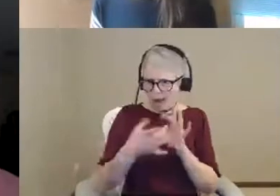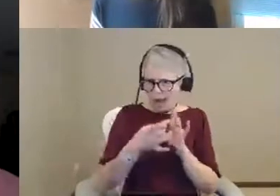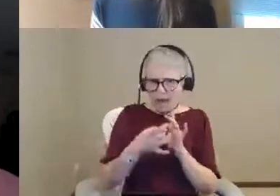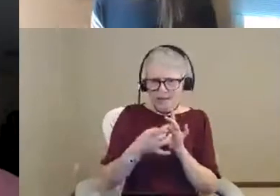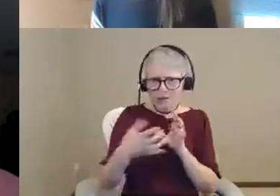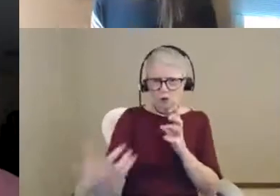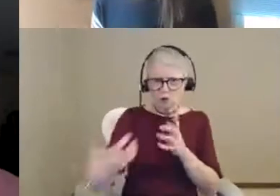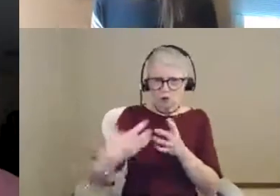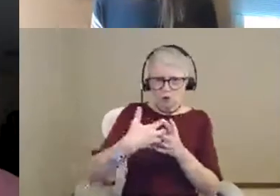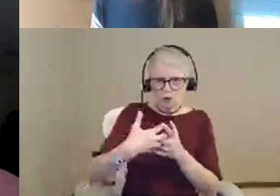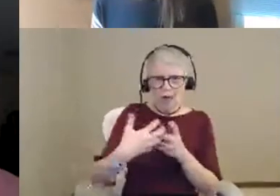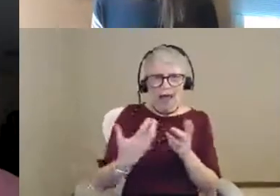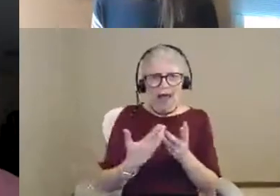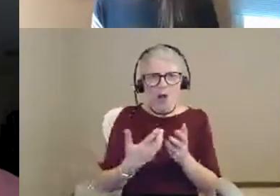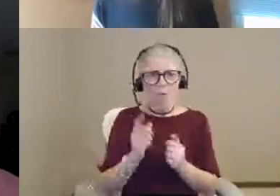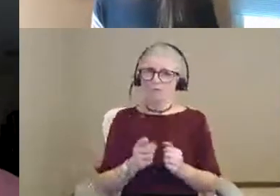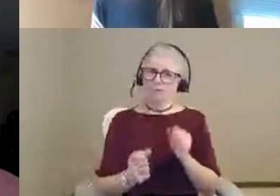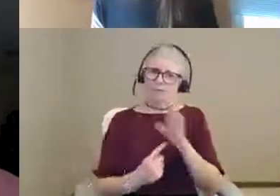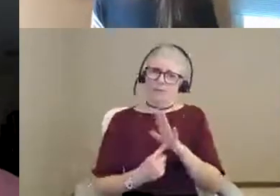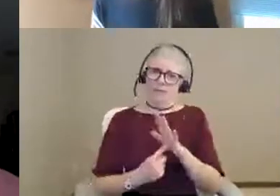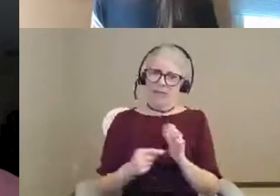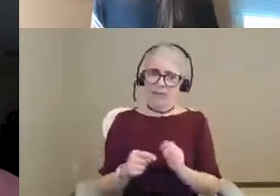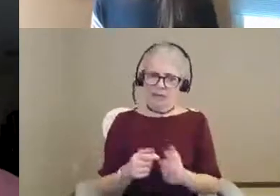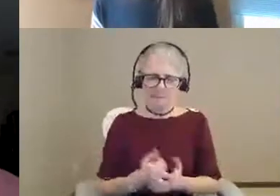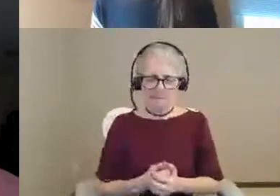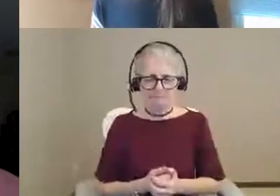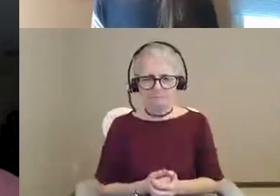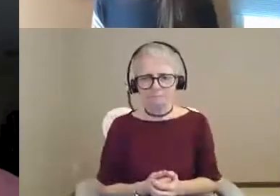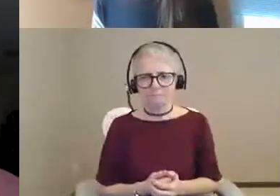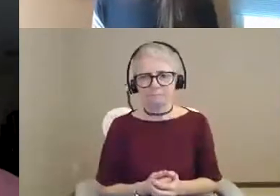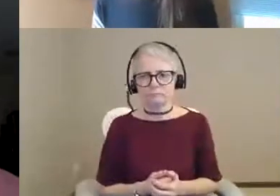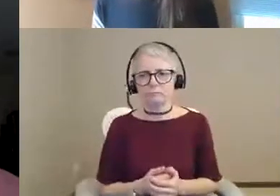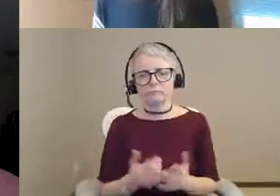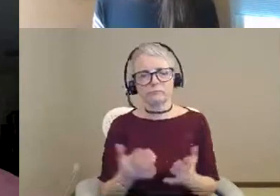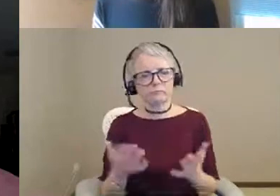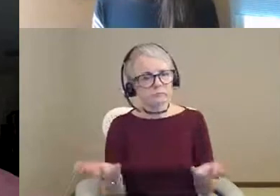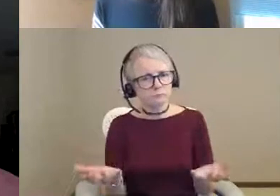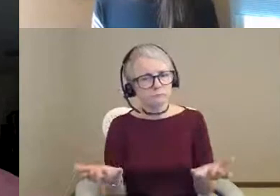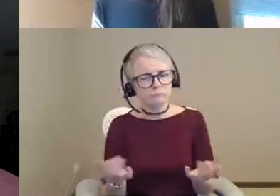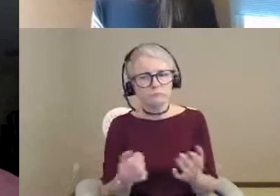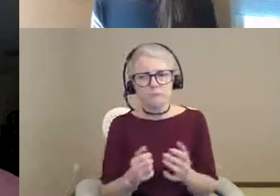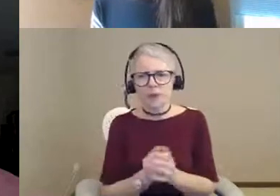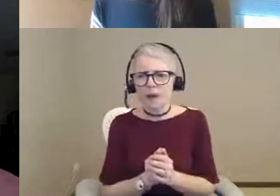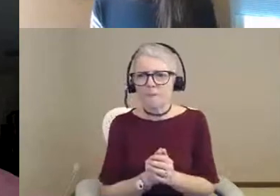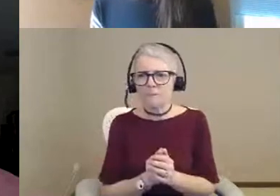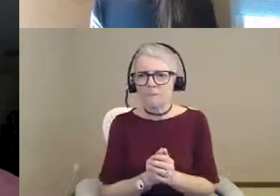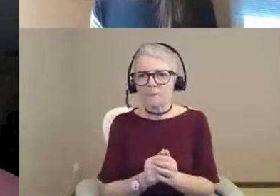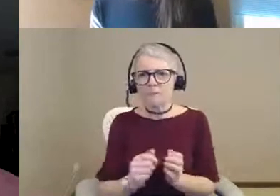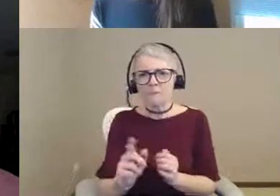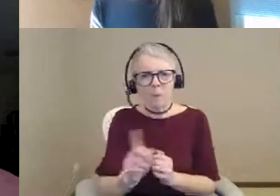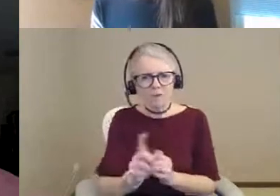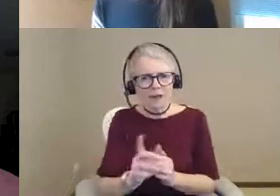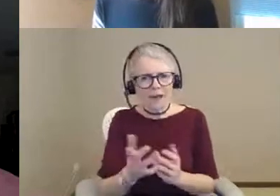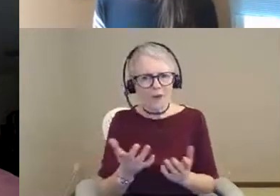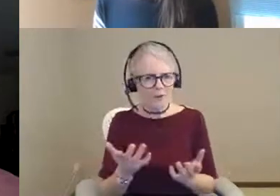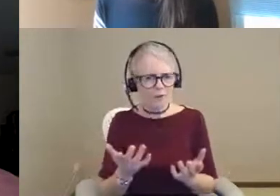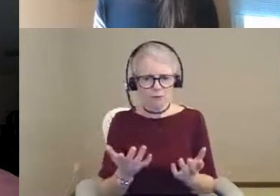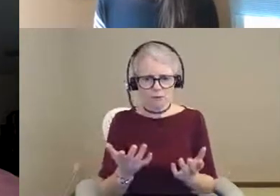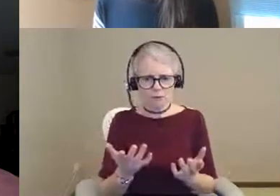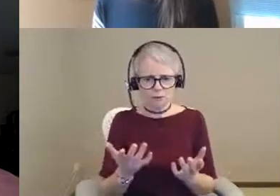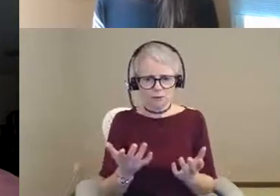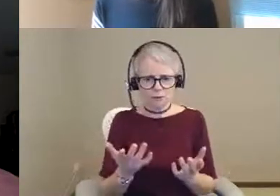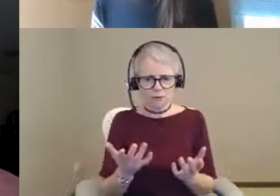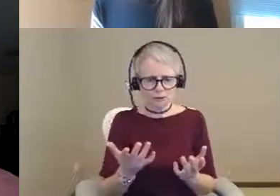absolutely fundamental. But what about this ever-growing array of digital tools that